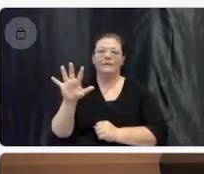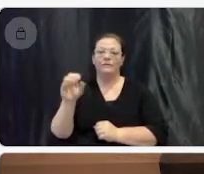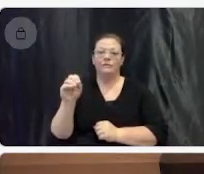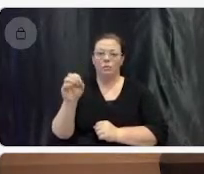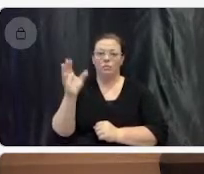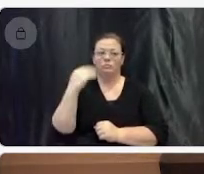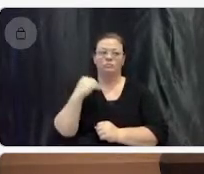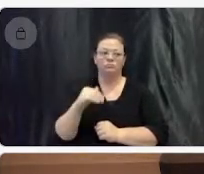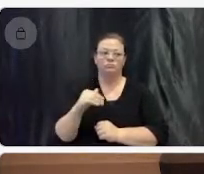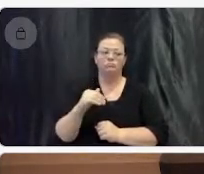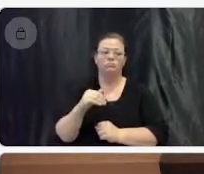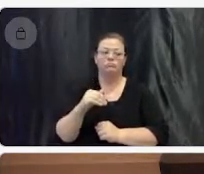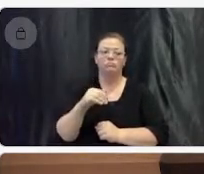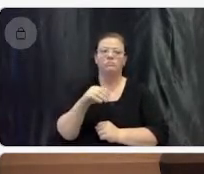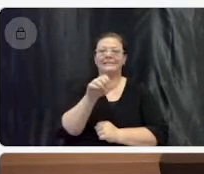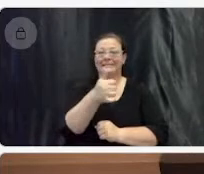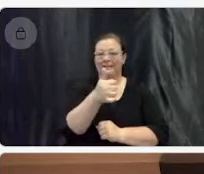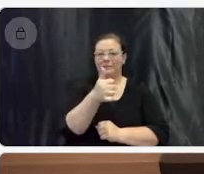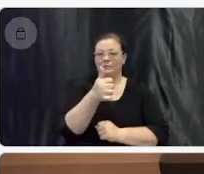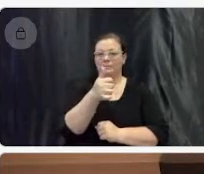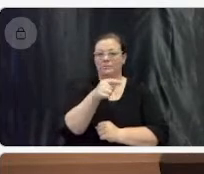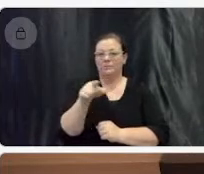Z9850. Item 10,